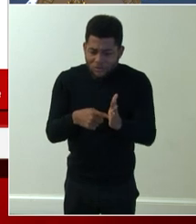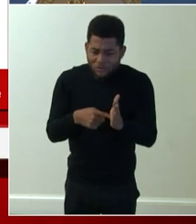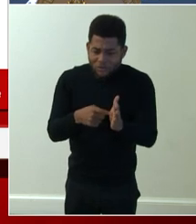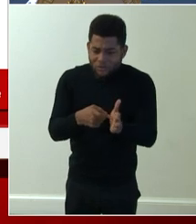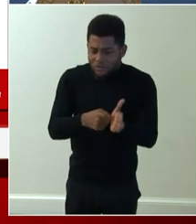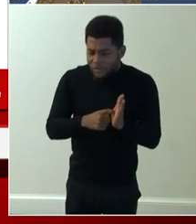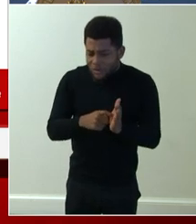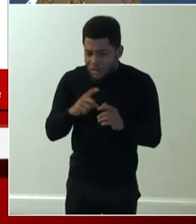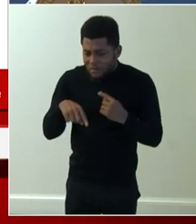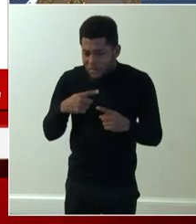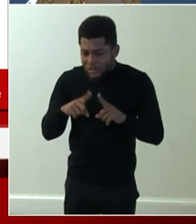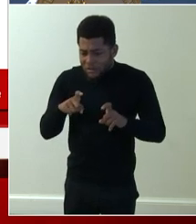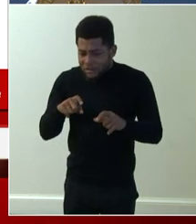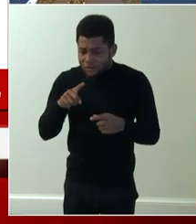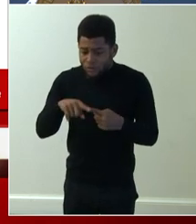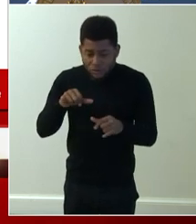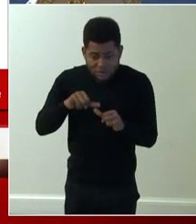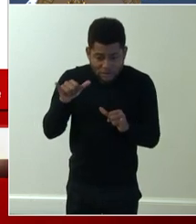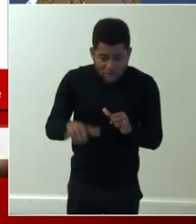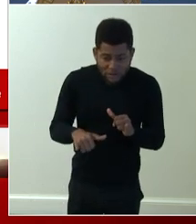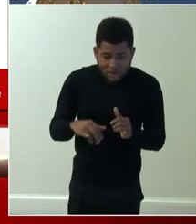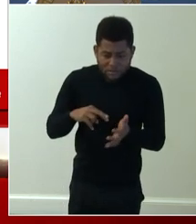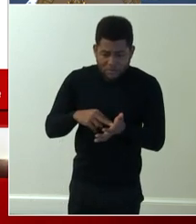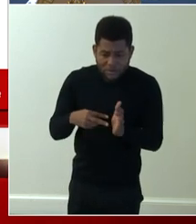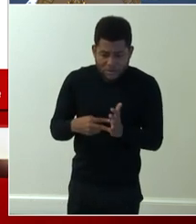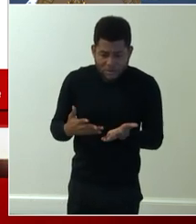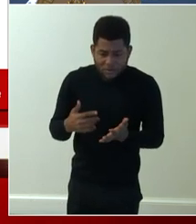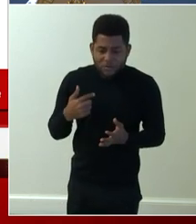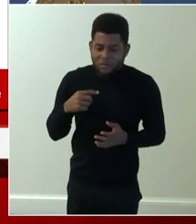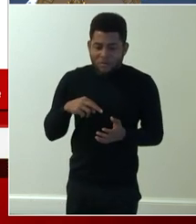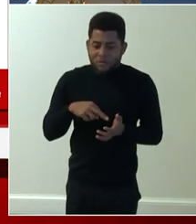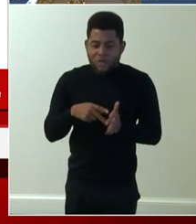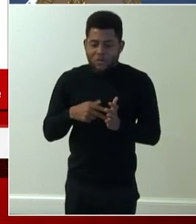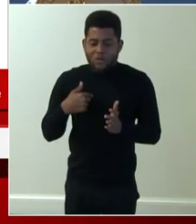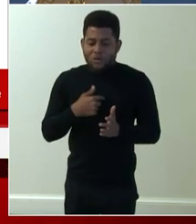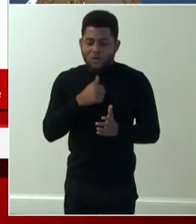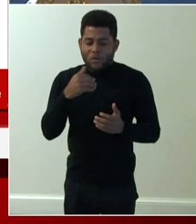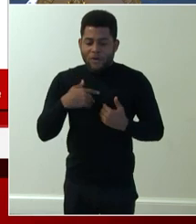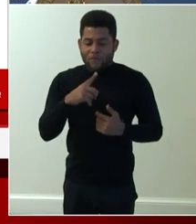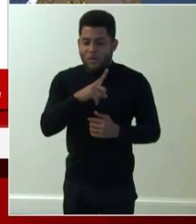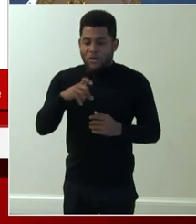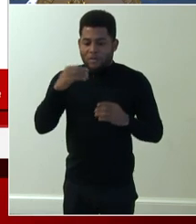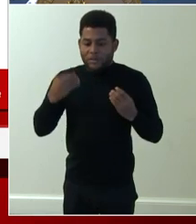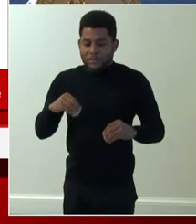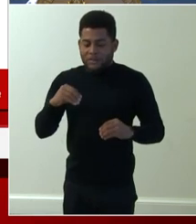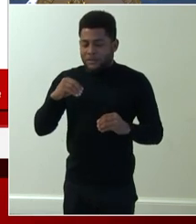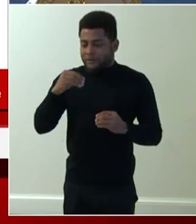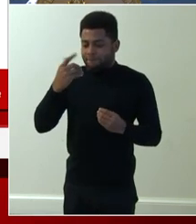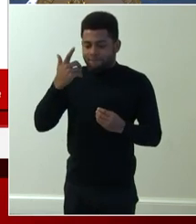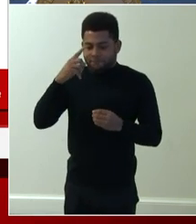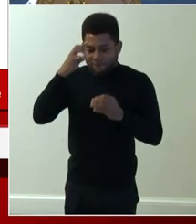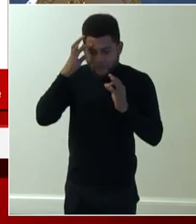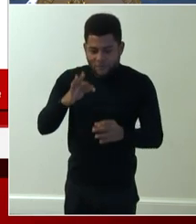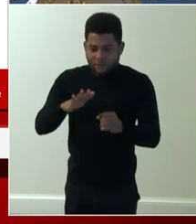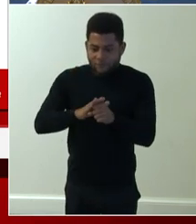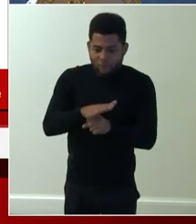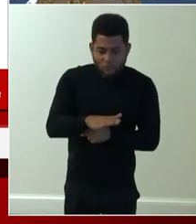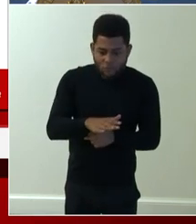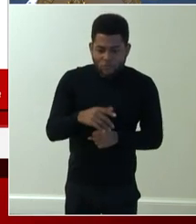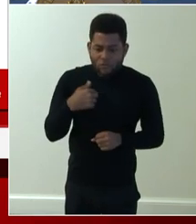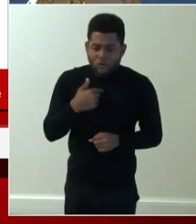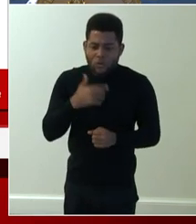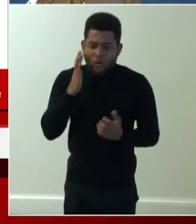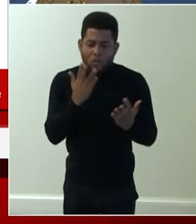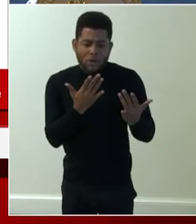to stay, the test to stay guidance. We don't have anything to report on that today, but we are researching how that could impact